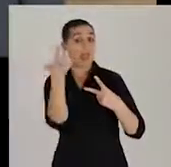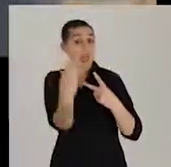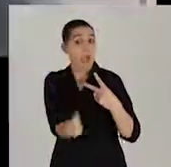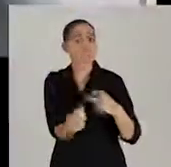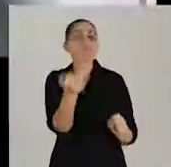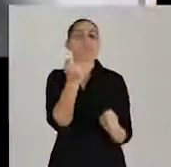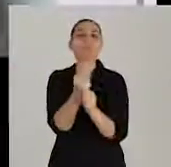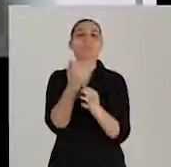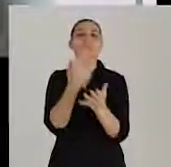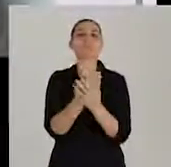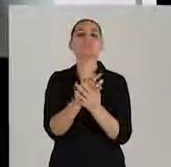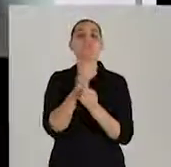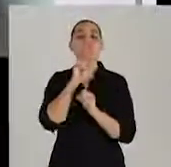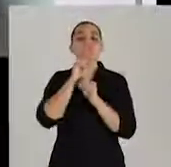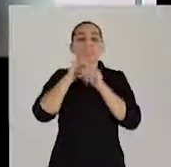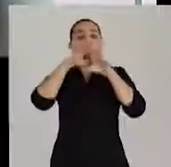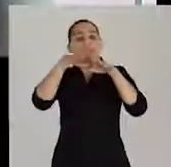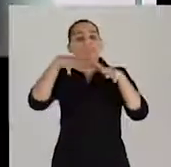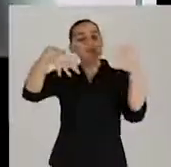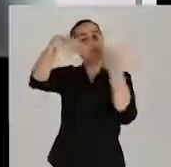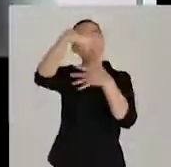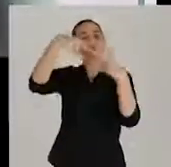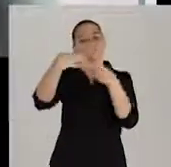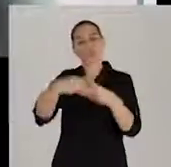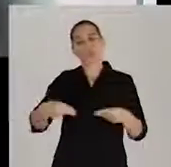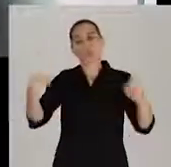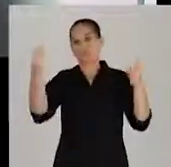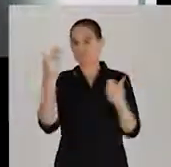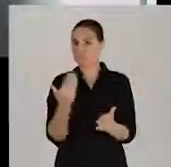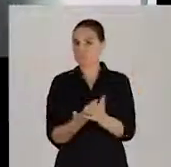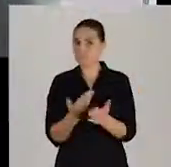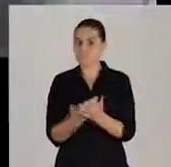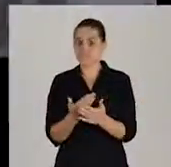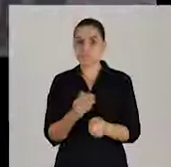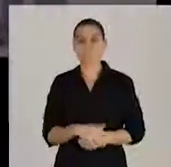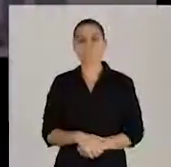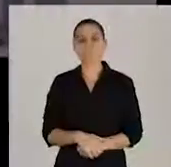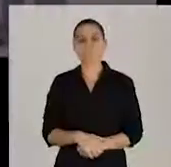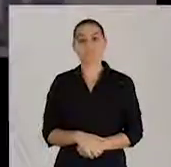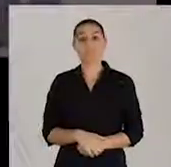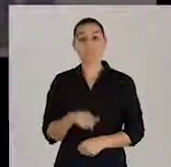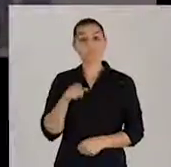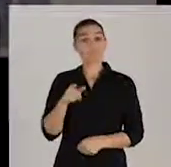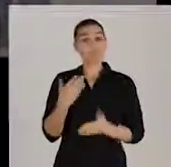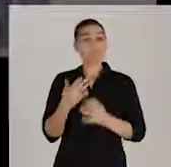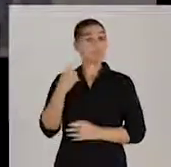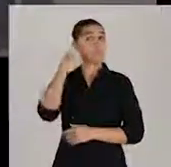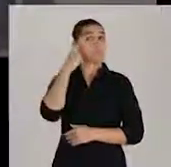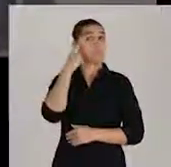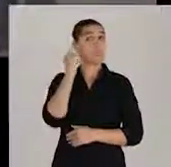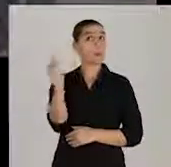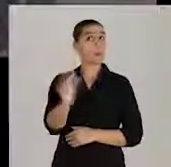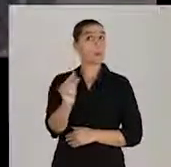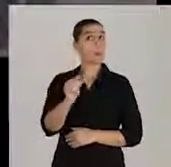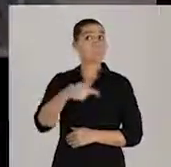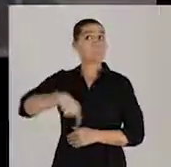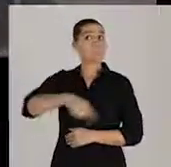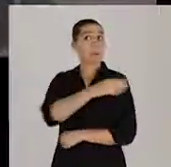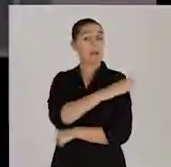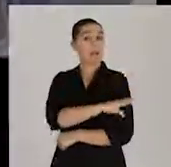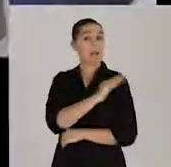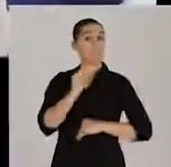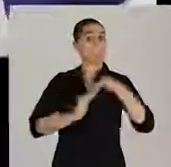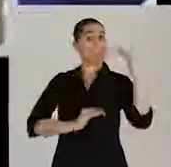air. If your facility is planning a renovation or new construction, it will be important to consider